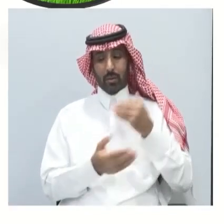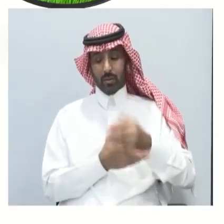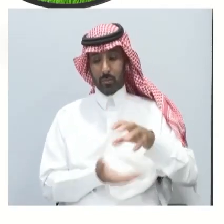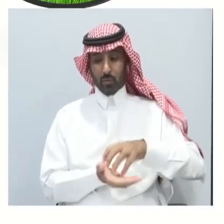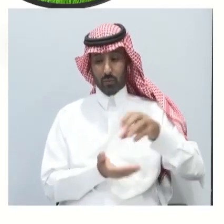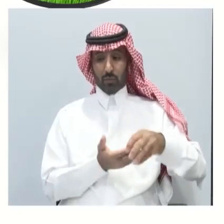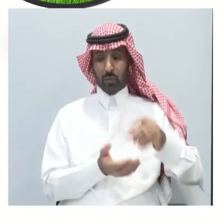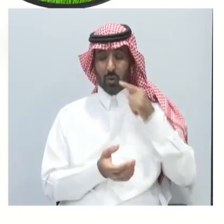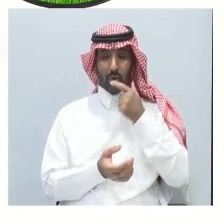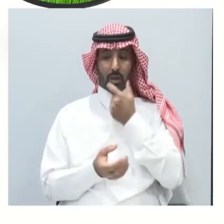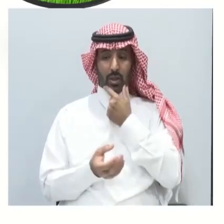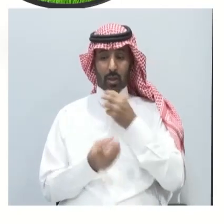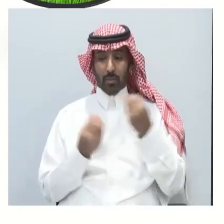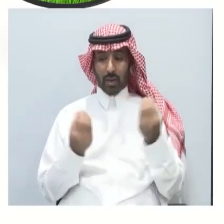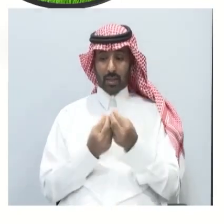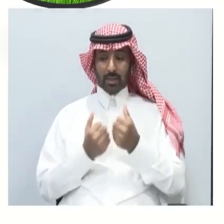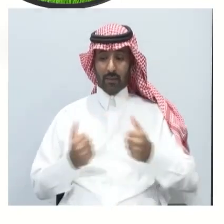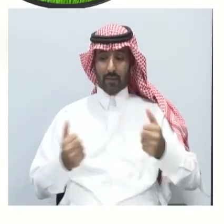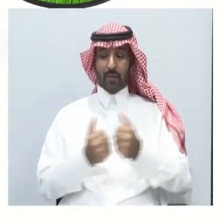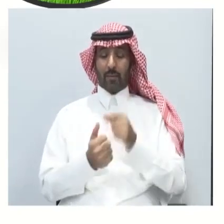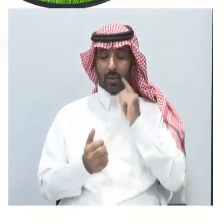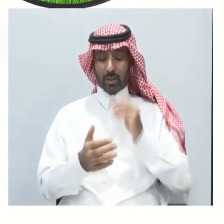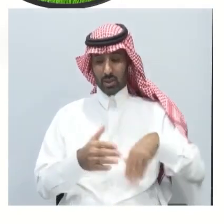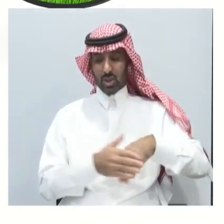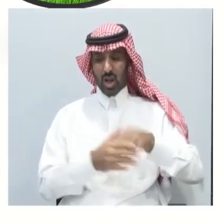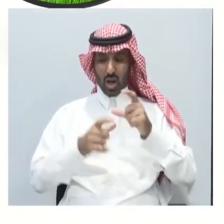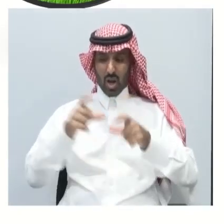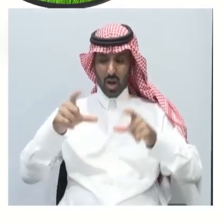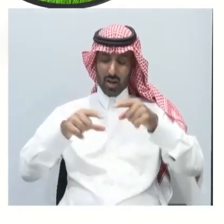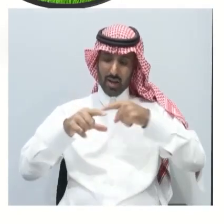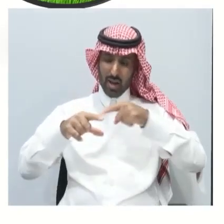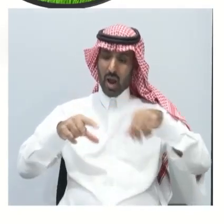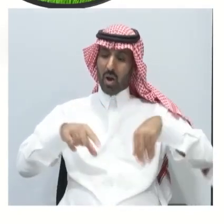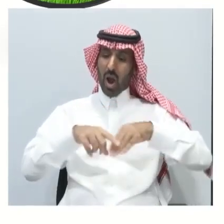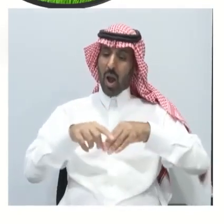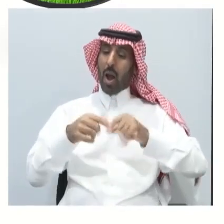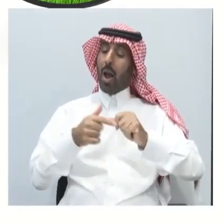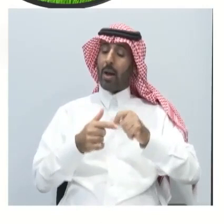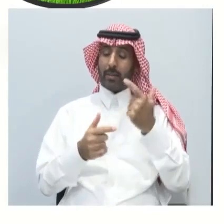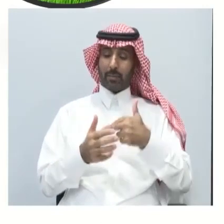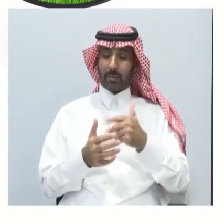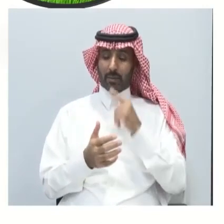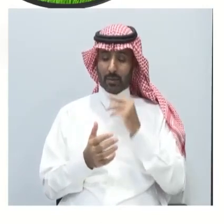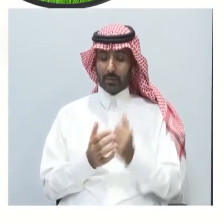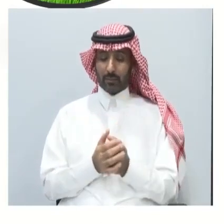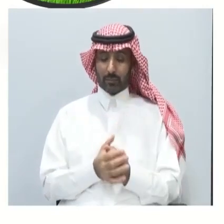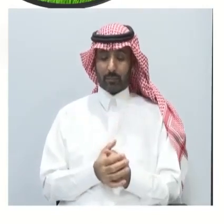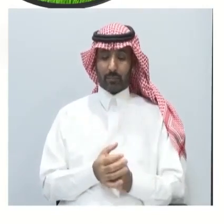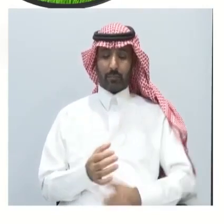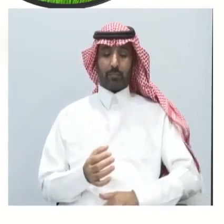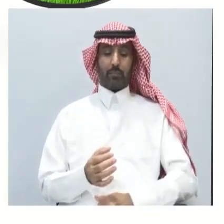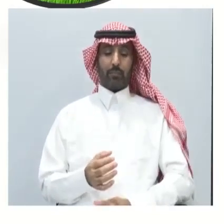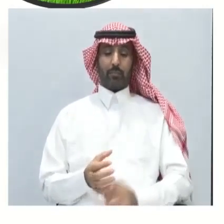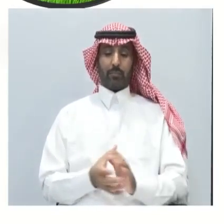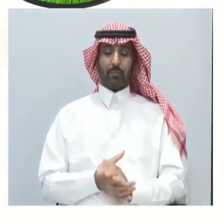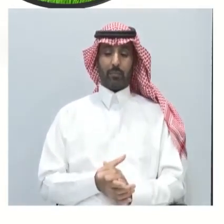then moving on, you can see that he scored 72 goals in 117 games with the Saudi Arabian national